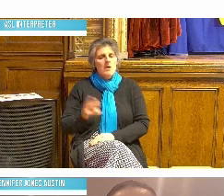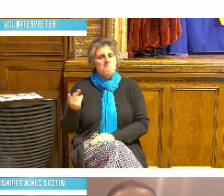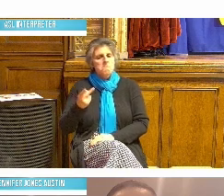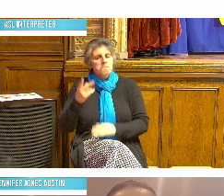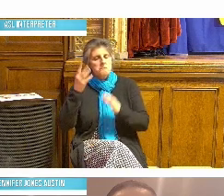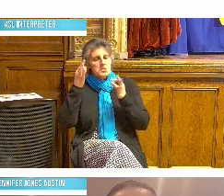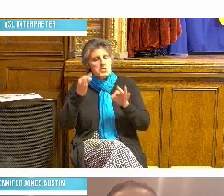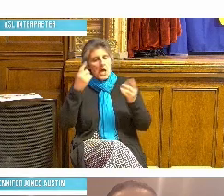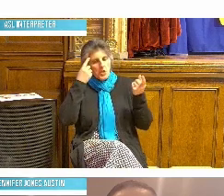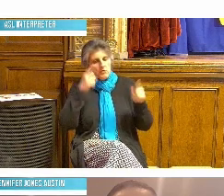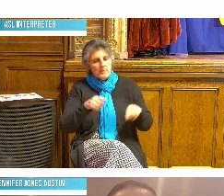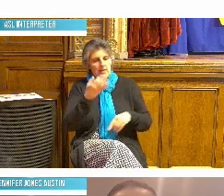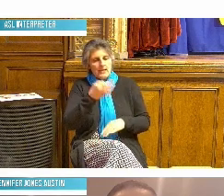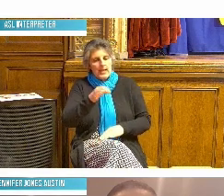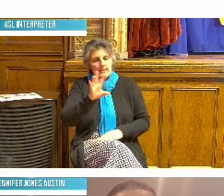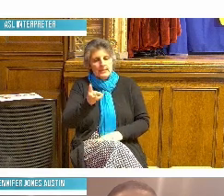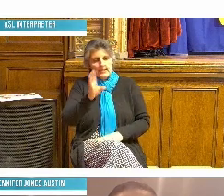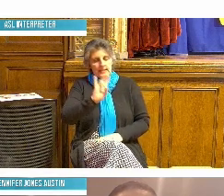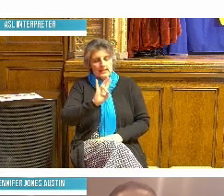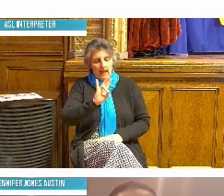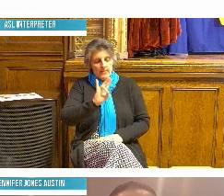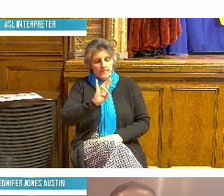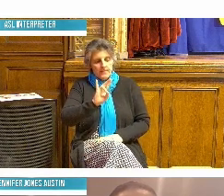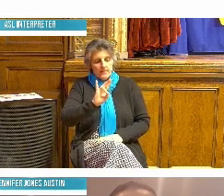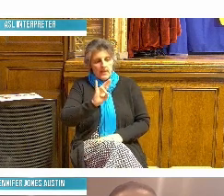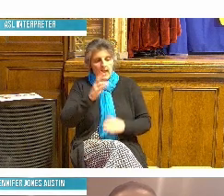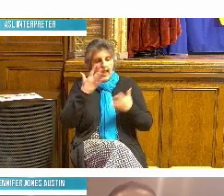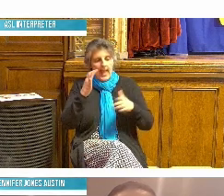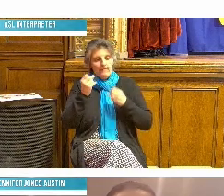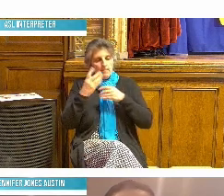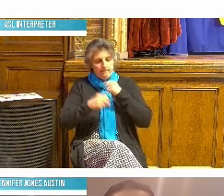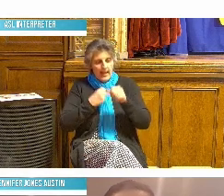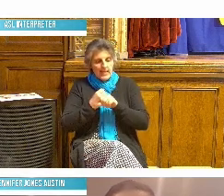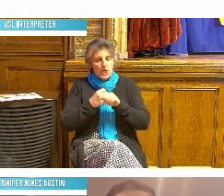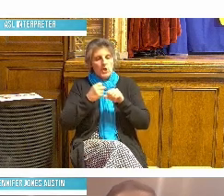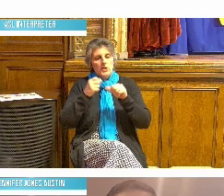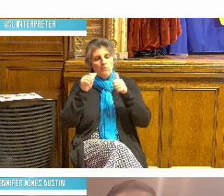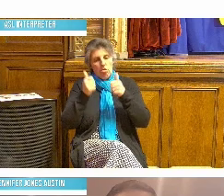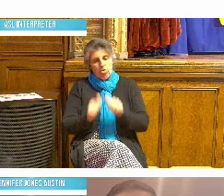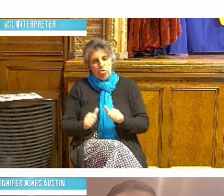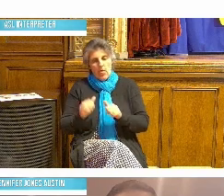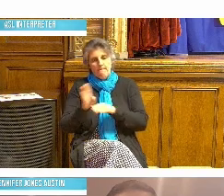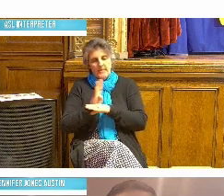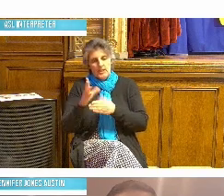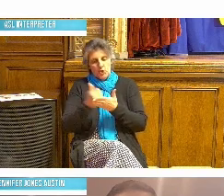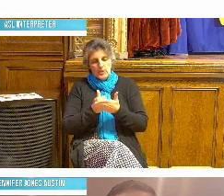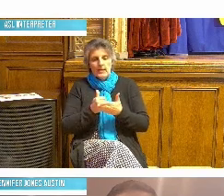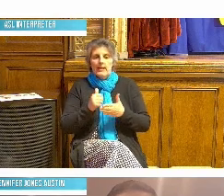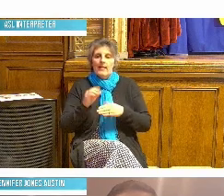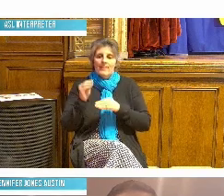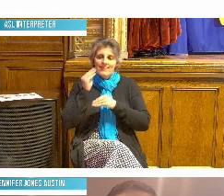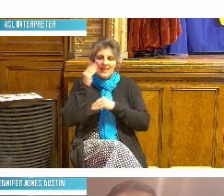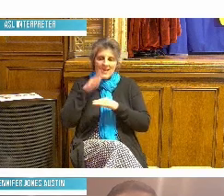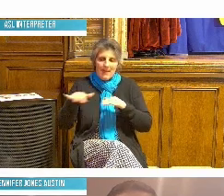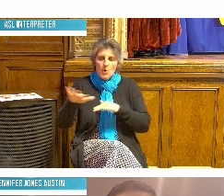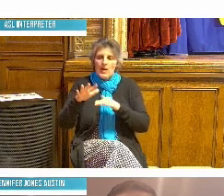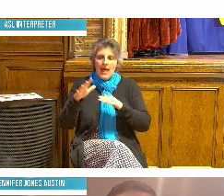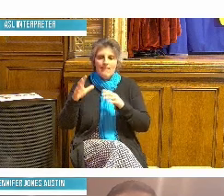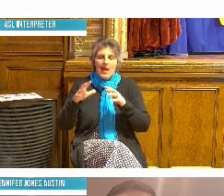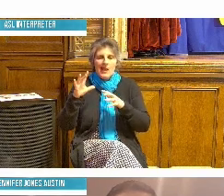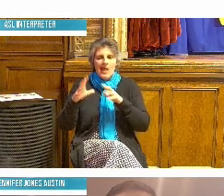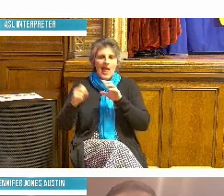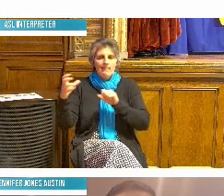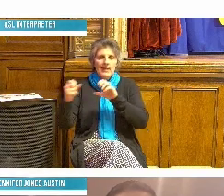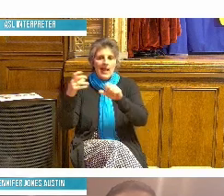a settlement in 1967 after years of declining business earnings. The neighborhood had been emptying out all the while.